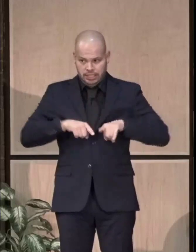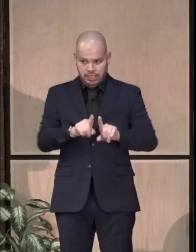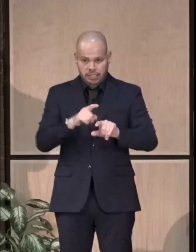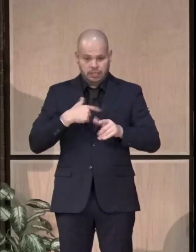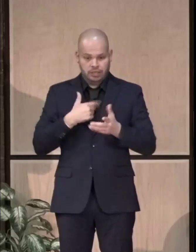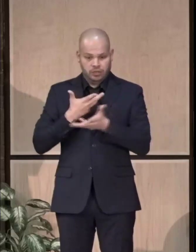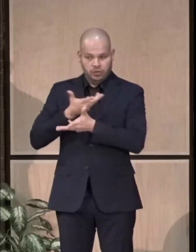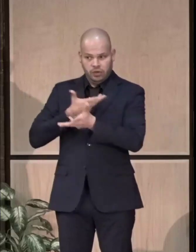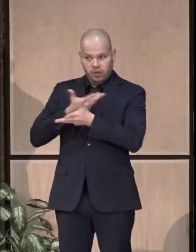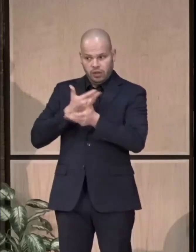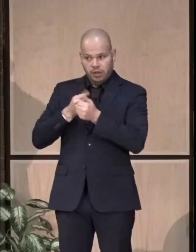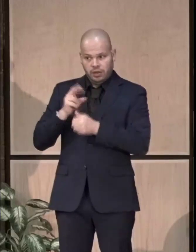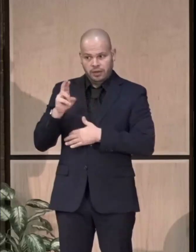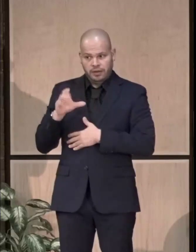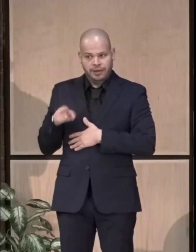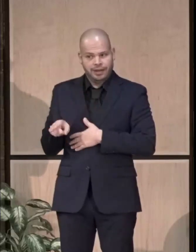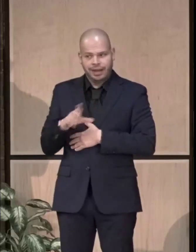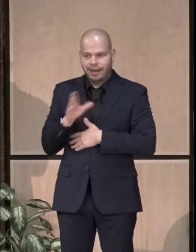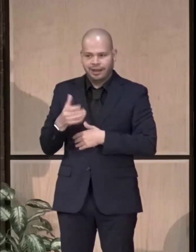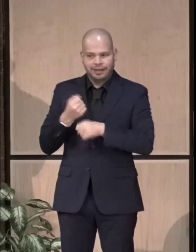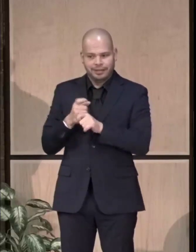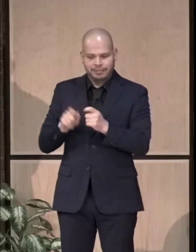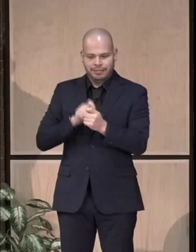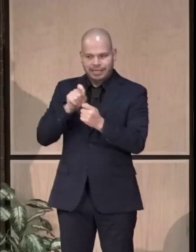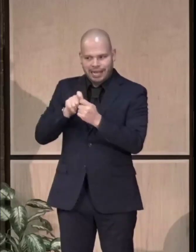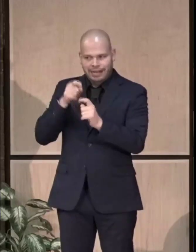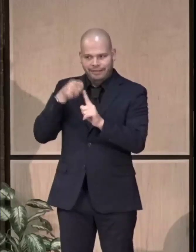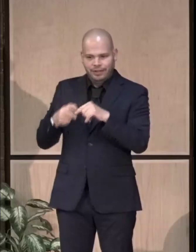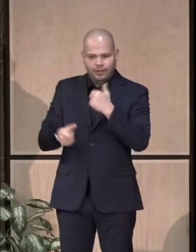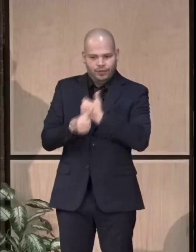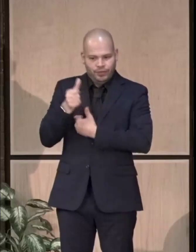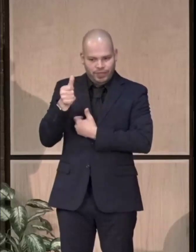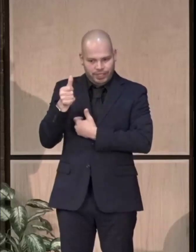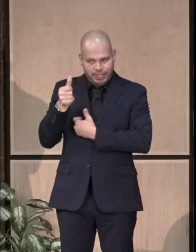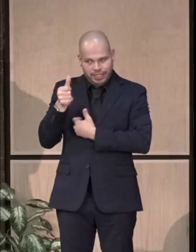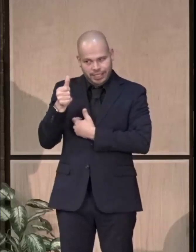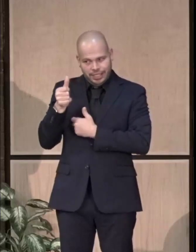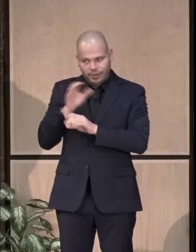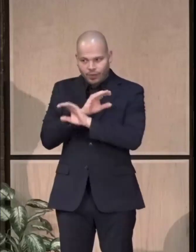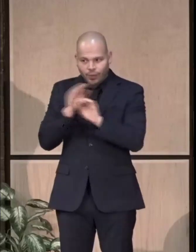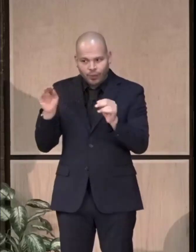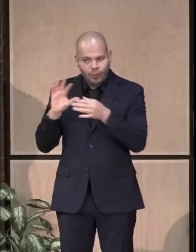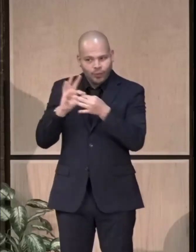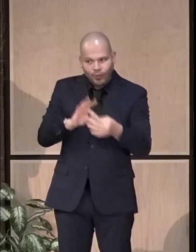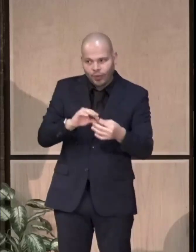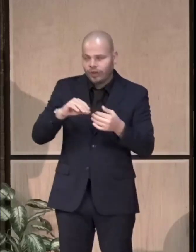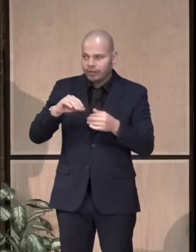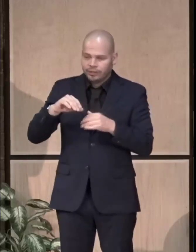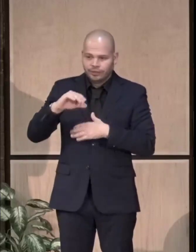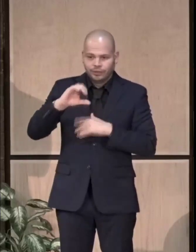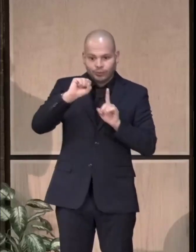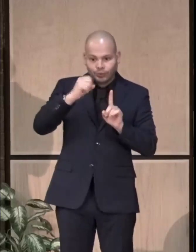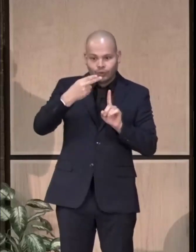threats. No, my conversation did not have anything regarding any shooting. of the places. I think when I was speaking with